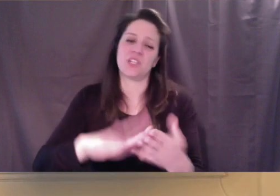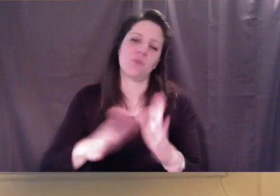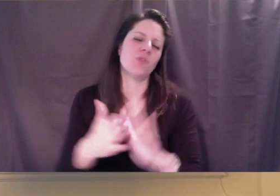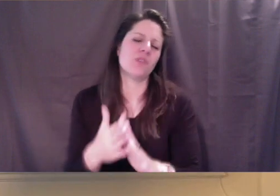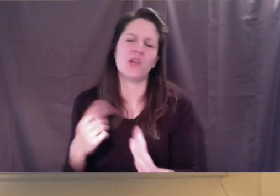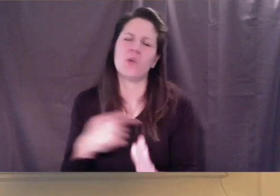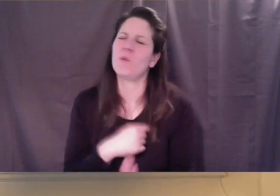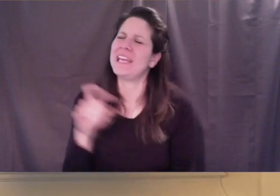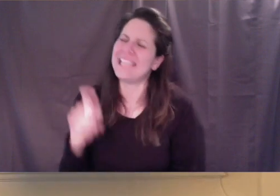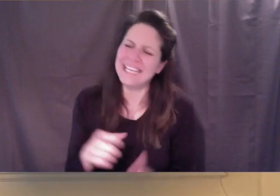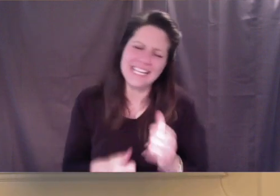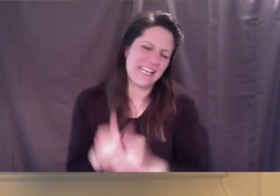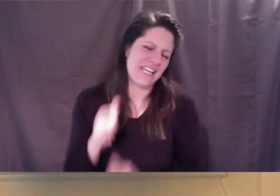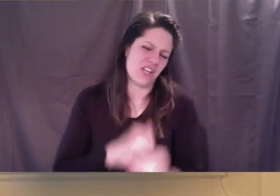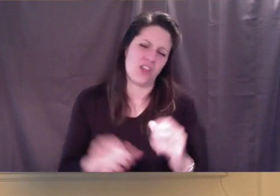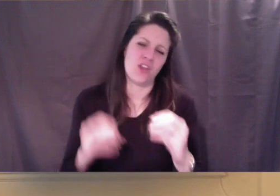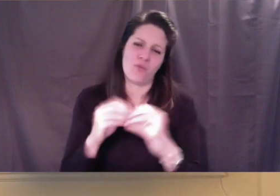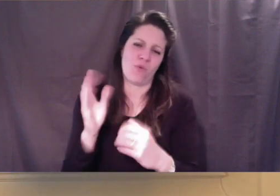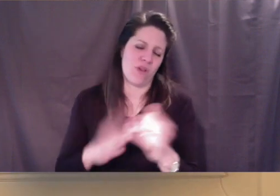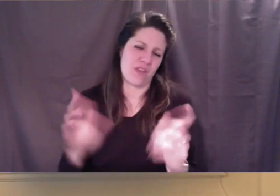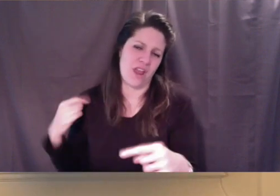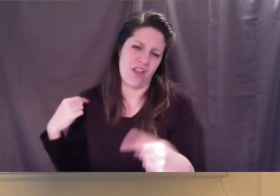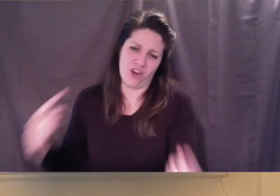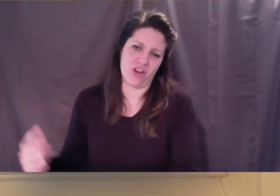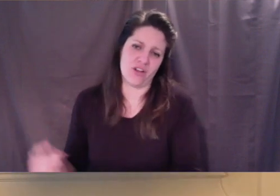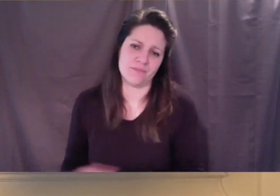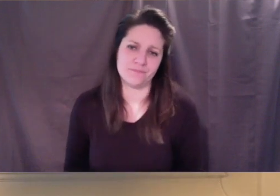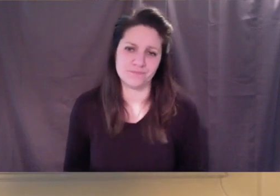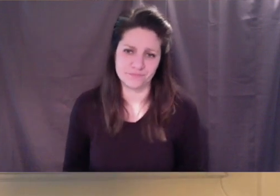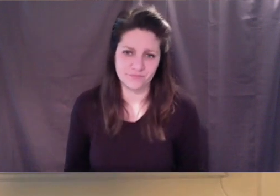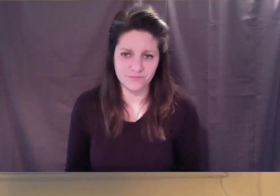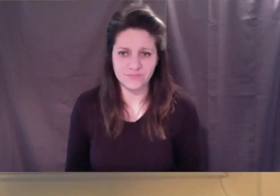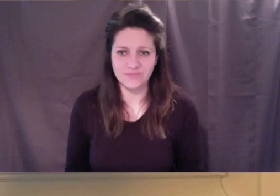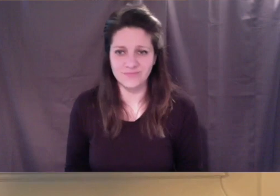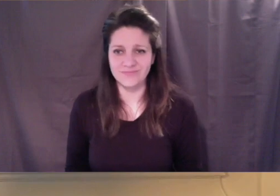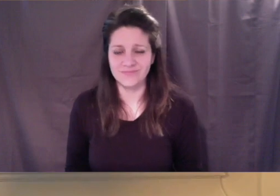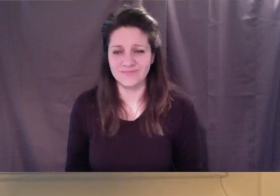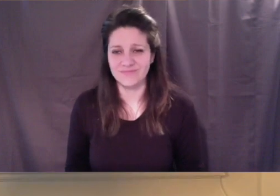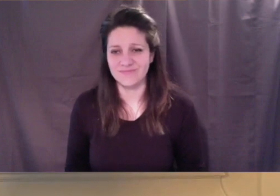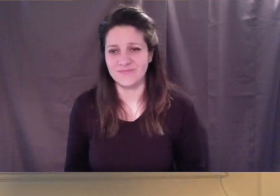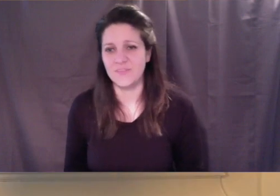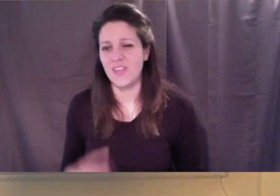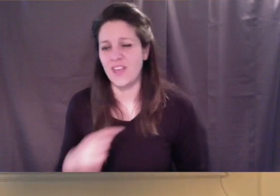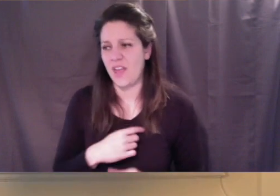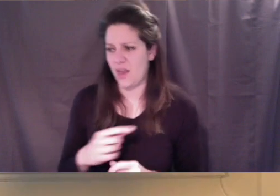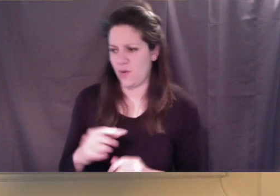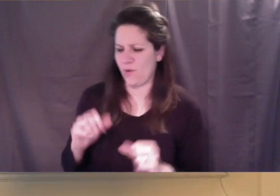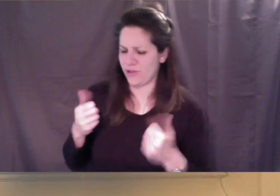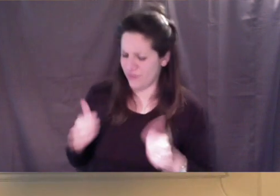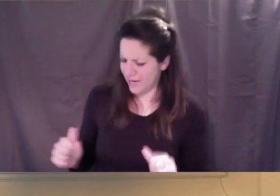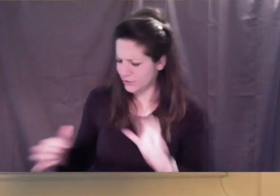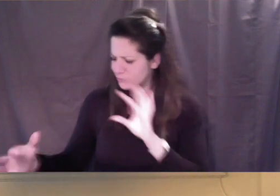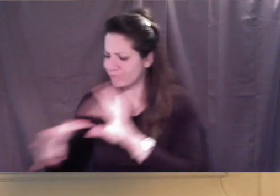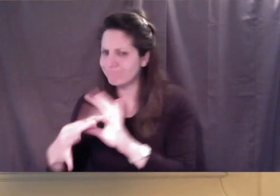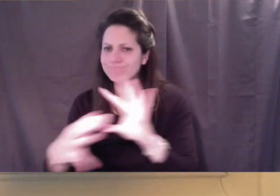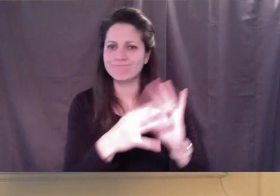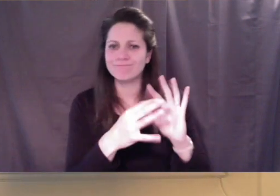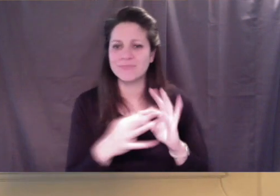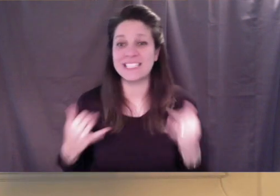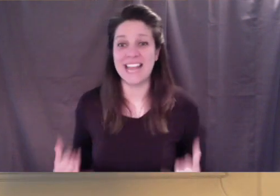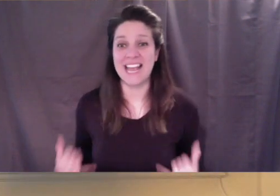in community. We need one another more than ever. And we're finding new ways to foment that in these